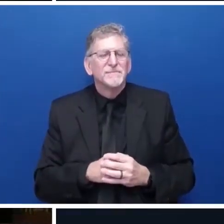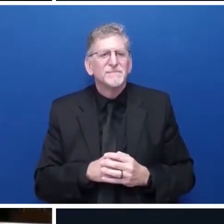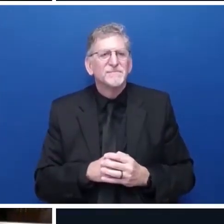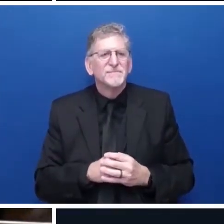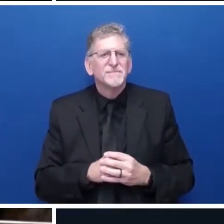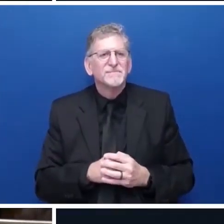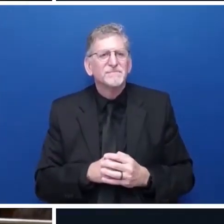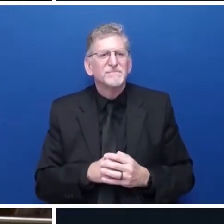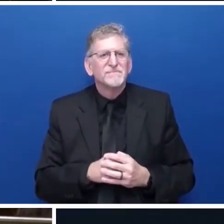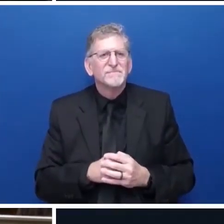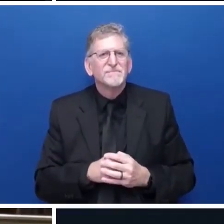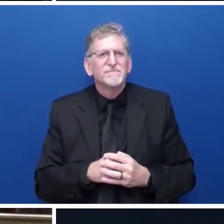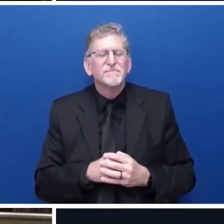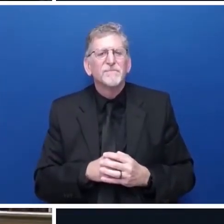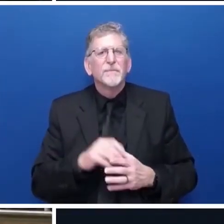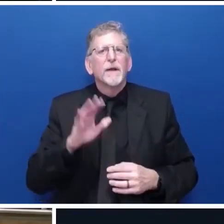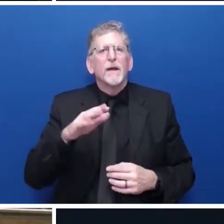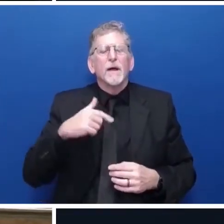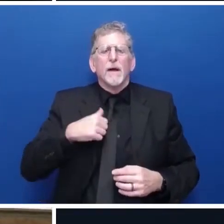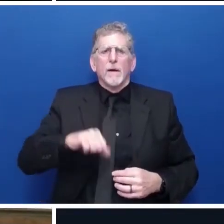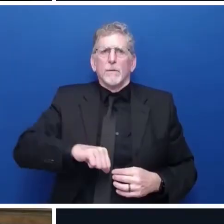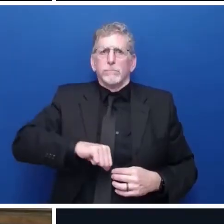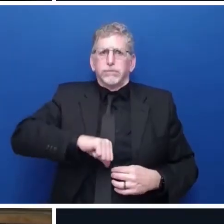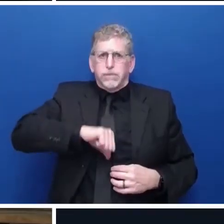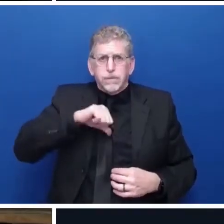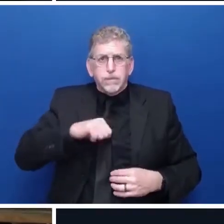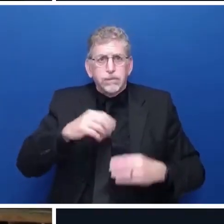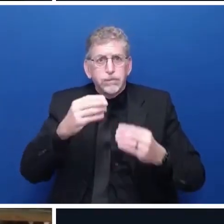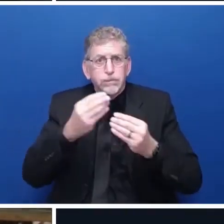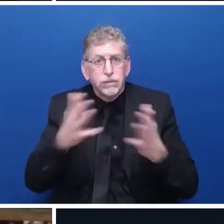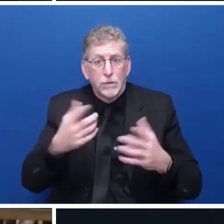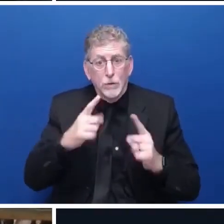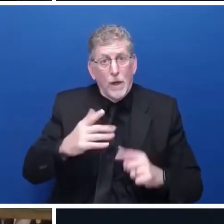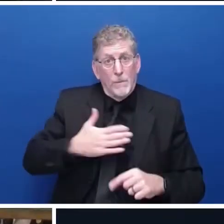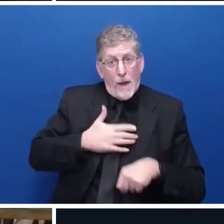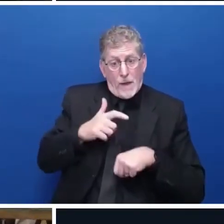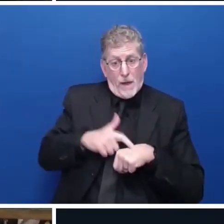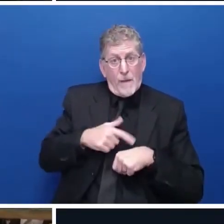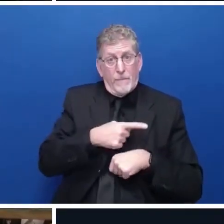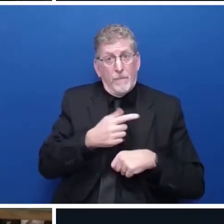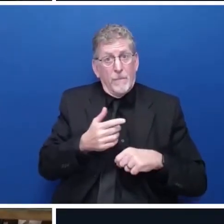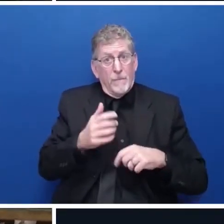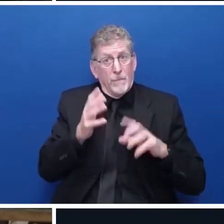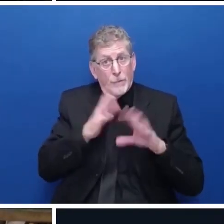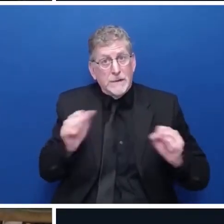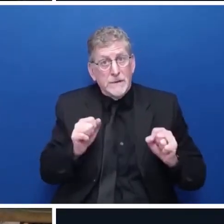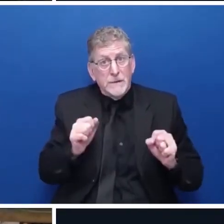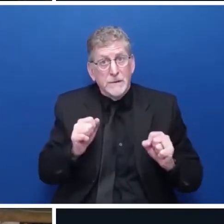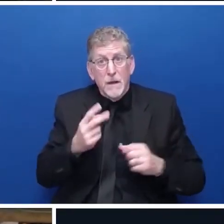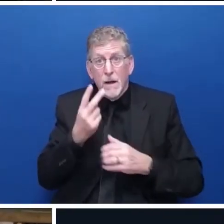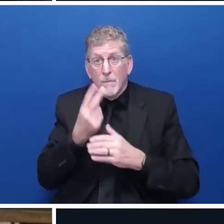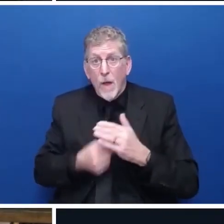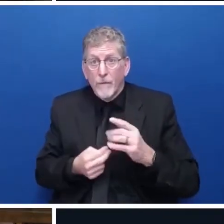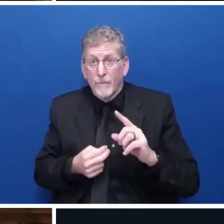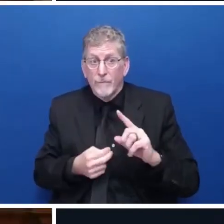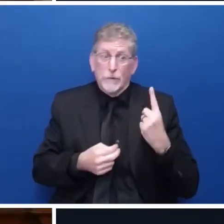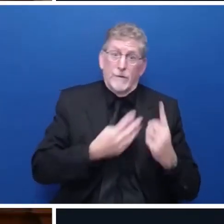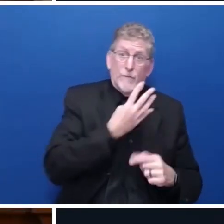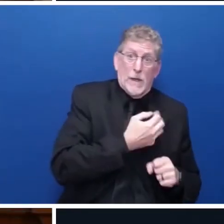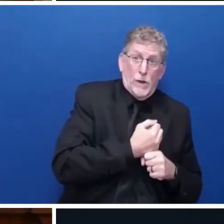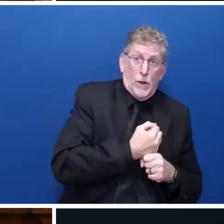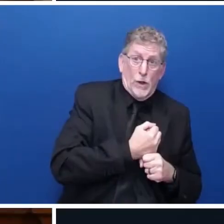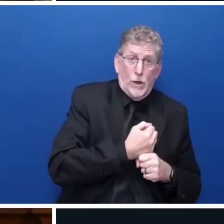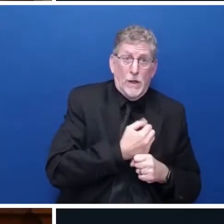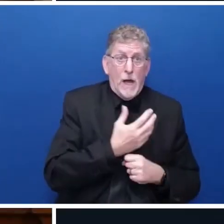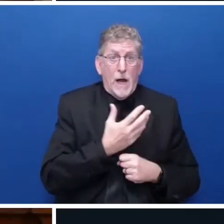I'm very proud to say that during my time in office, both the first 4 years and in particular this last year, there